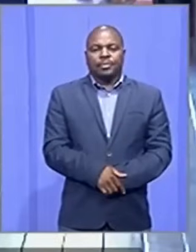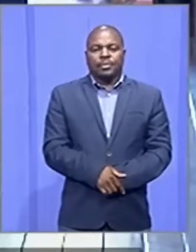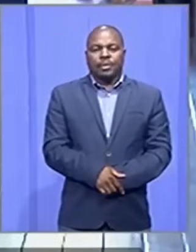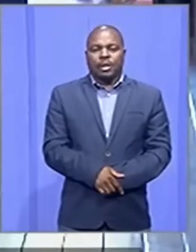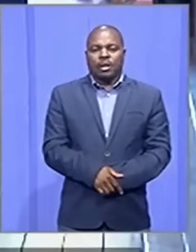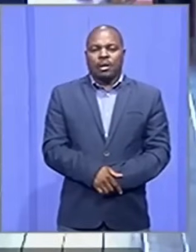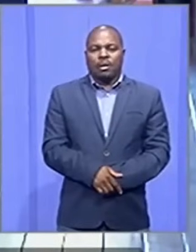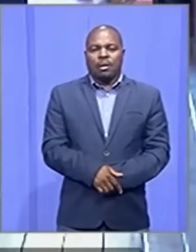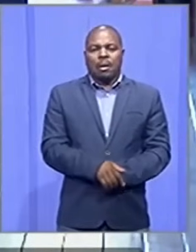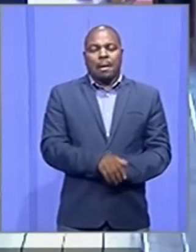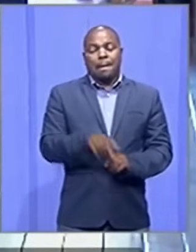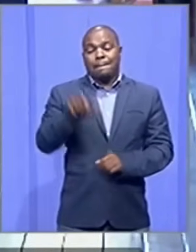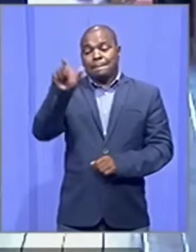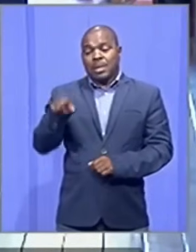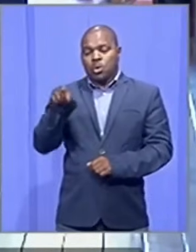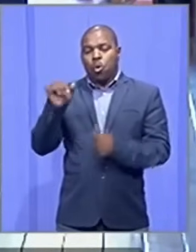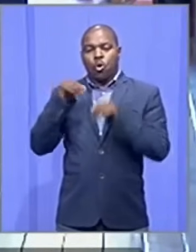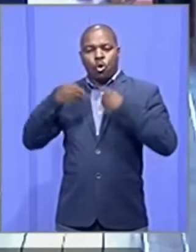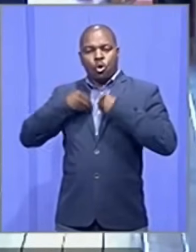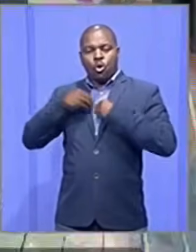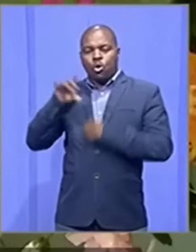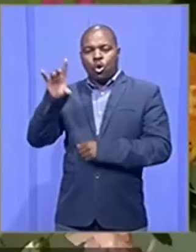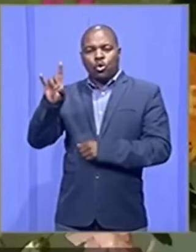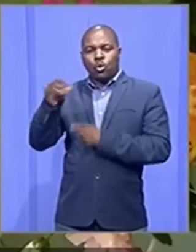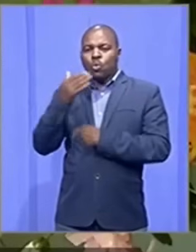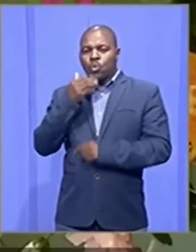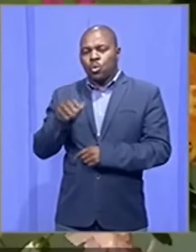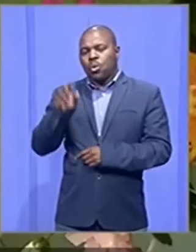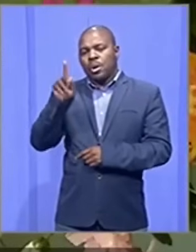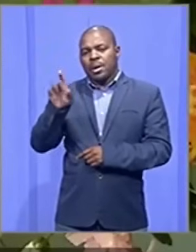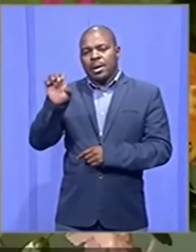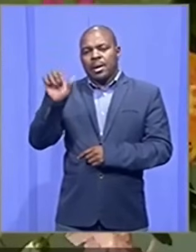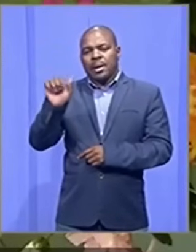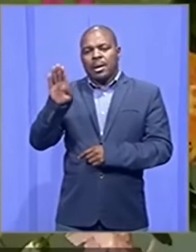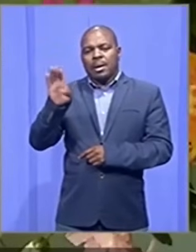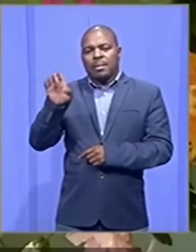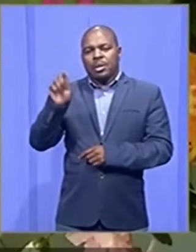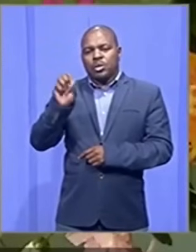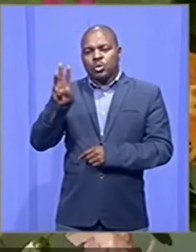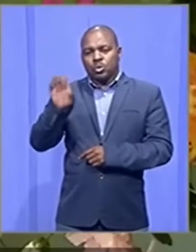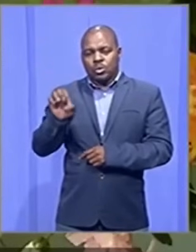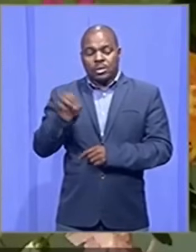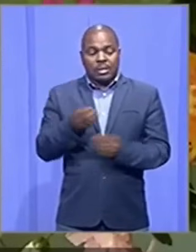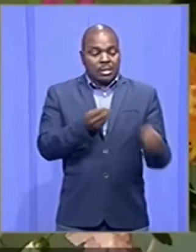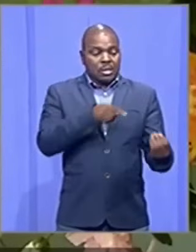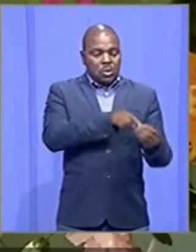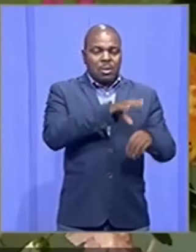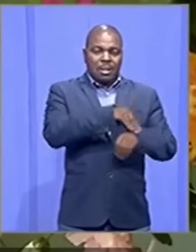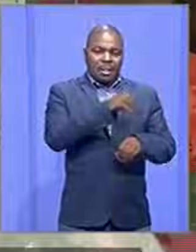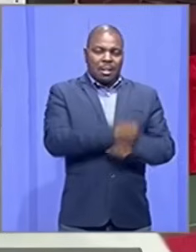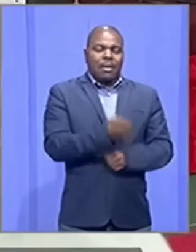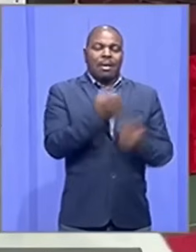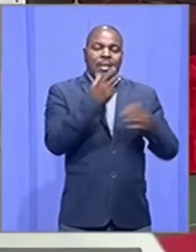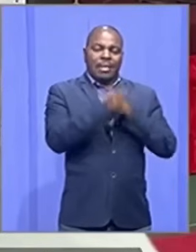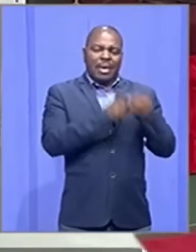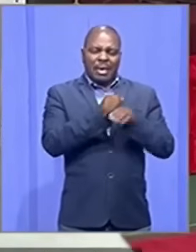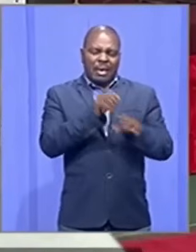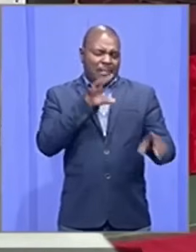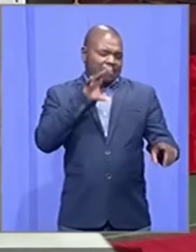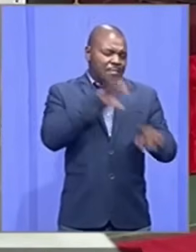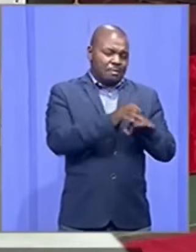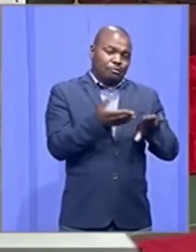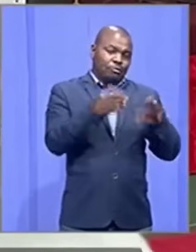Tsheko kgatlhanong le mongwa Pitbull ke abetse morwane yo ntse ya gagwe e buleileng o Lebogeng Mosime wa dingwaga di le robedi ka bosetlhogo kwa